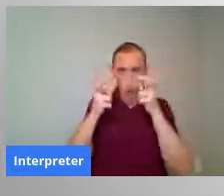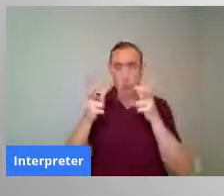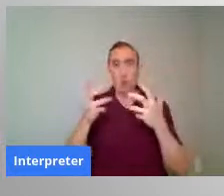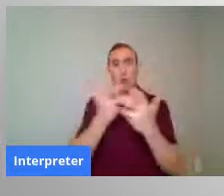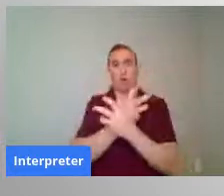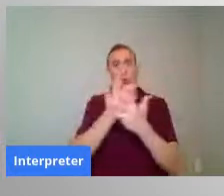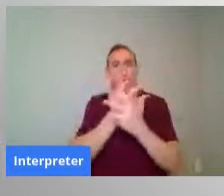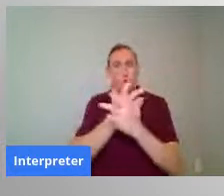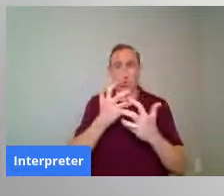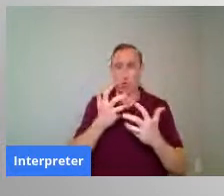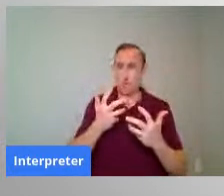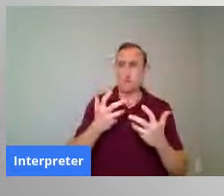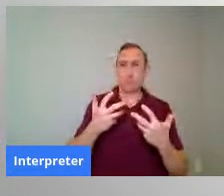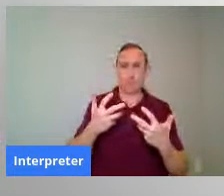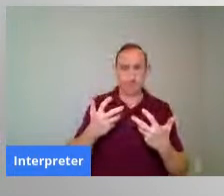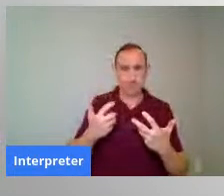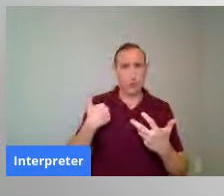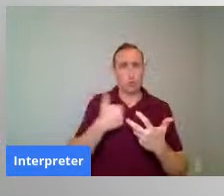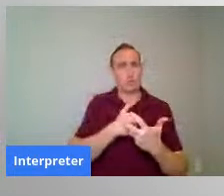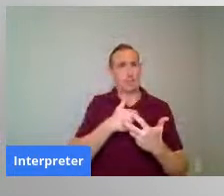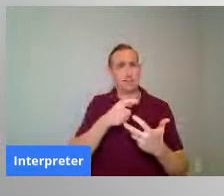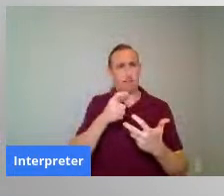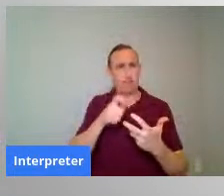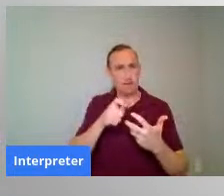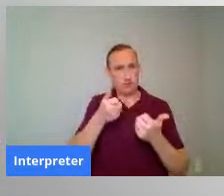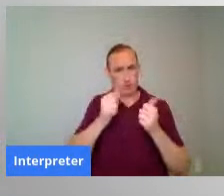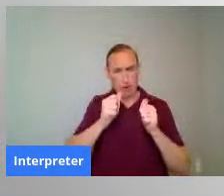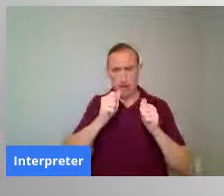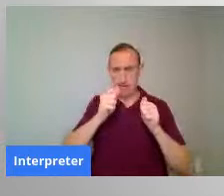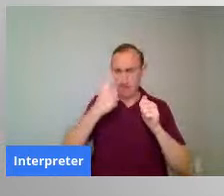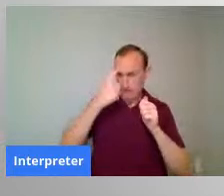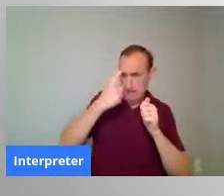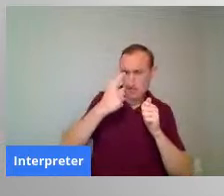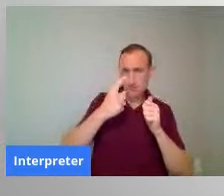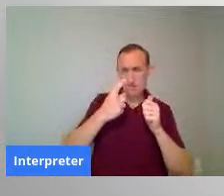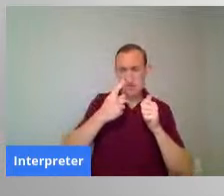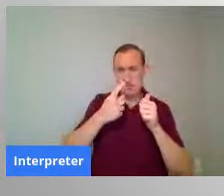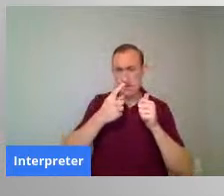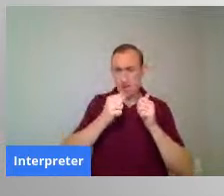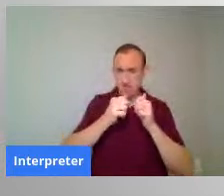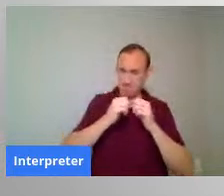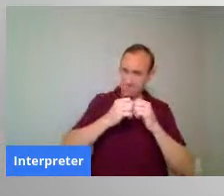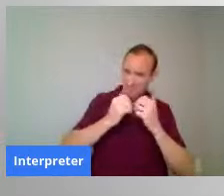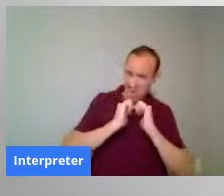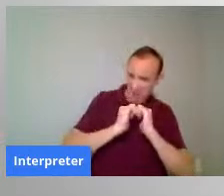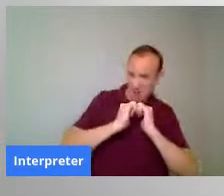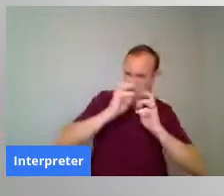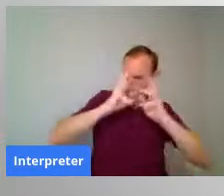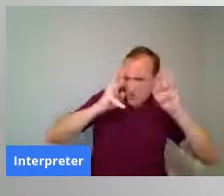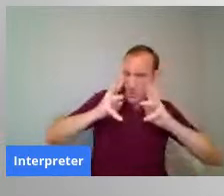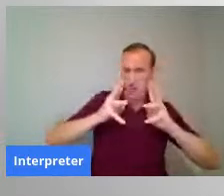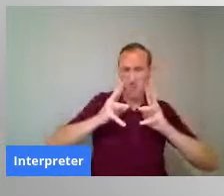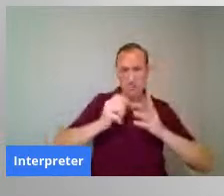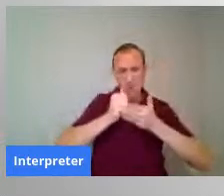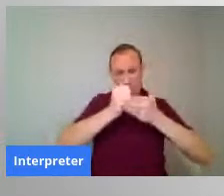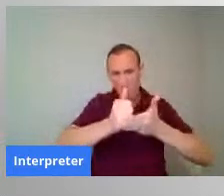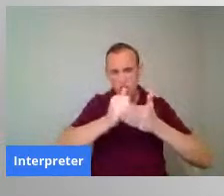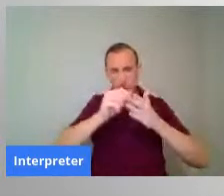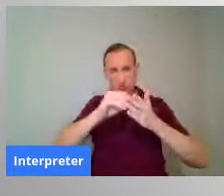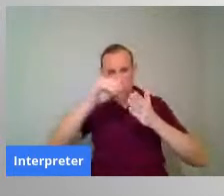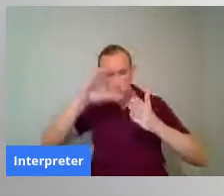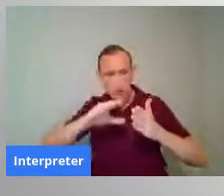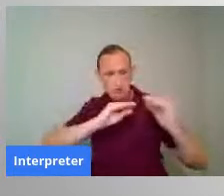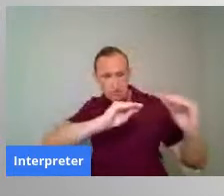be creative and get our kids back face to face. How do we do this? All I can say is we are in a good place